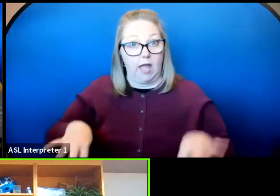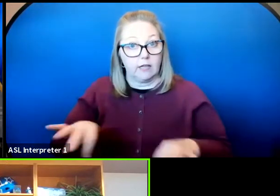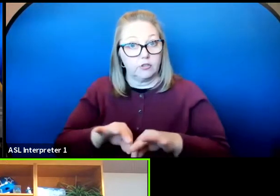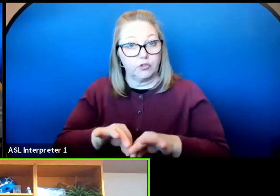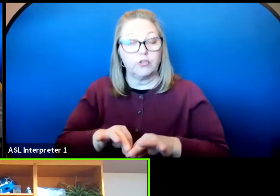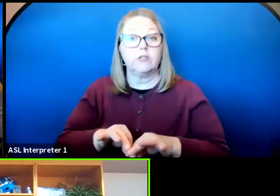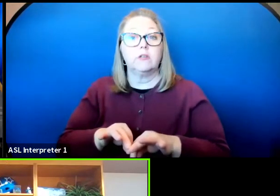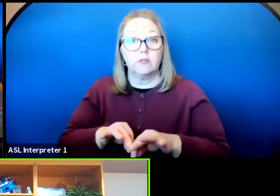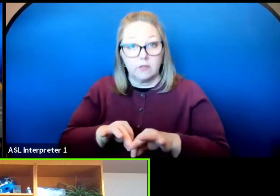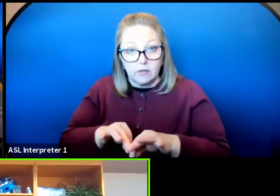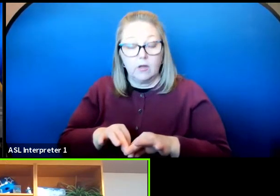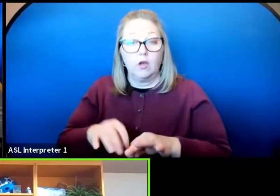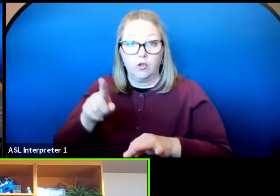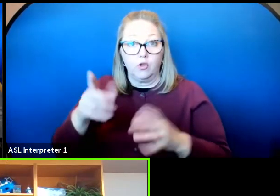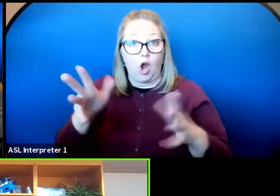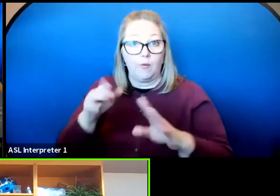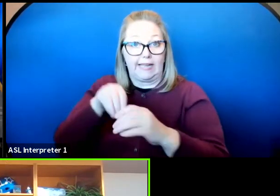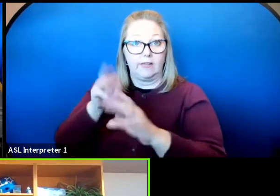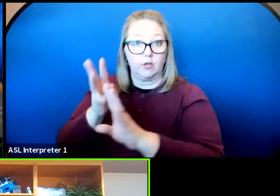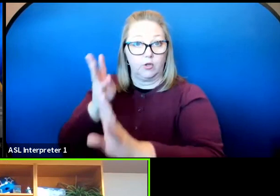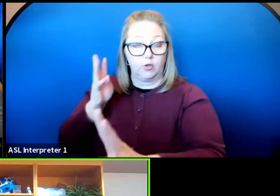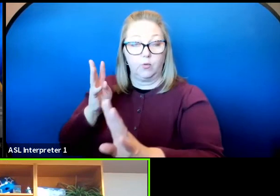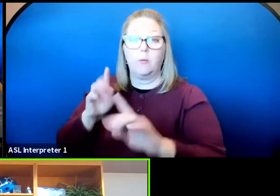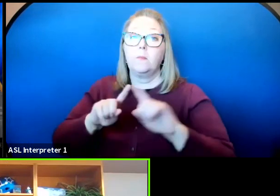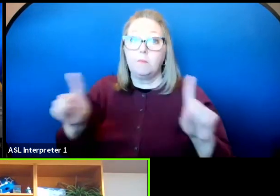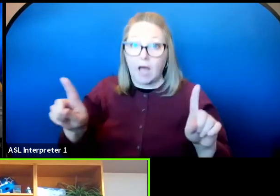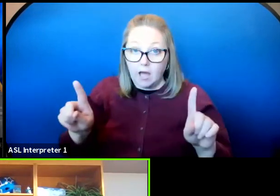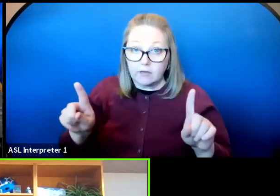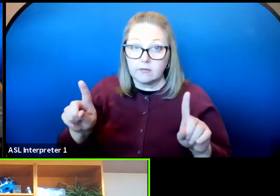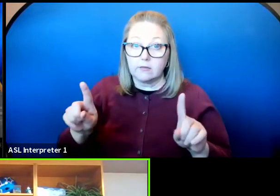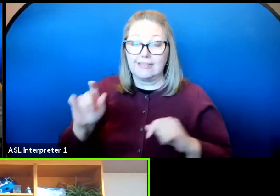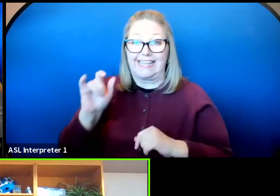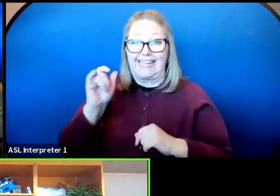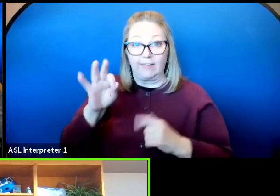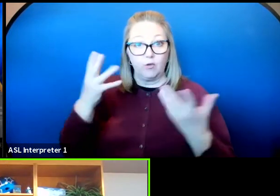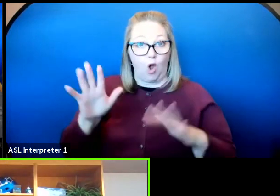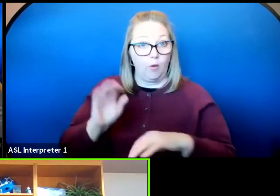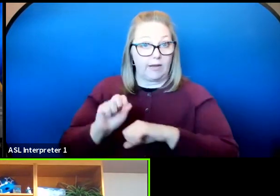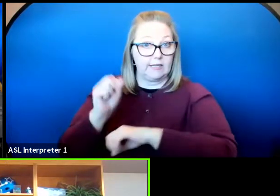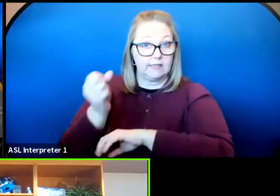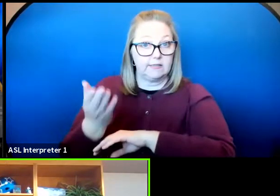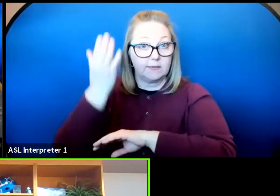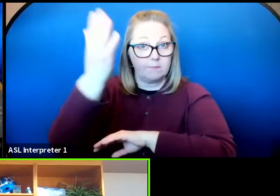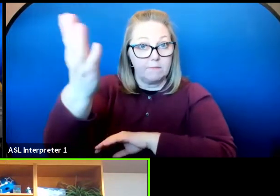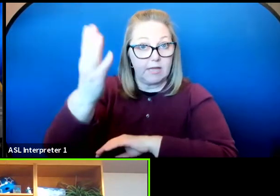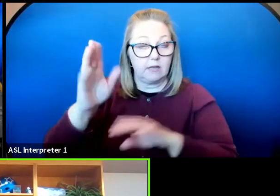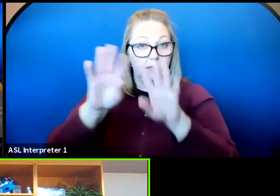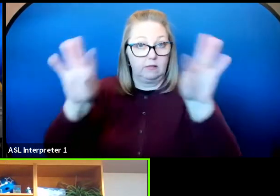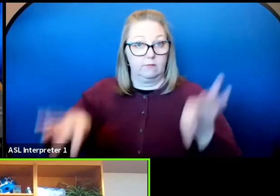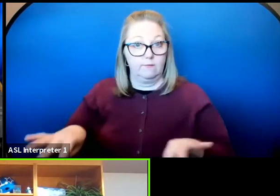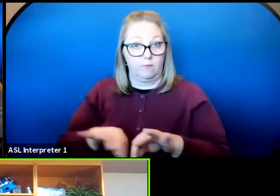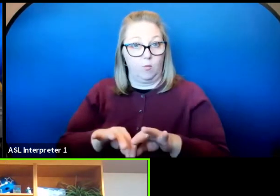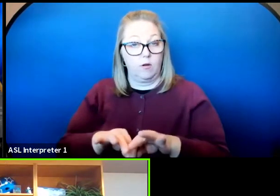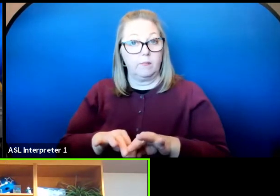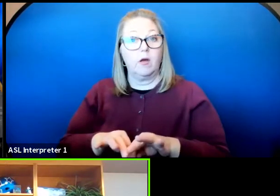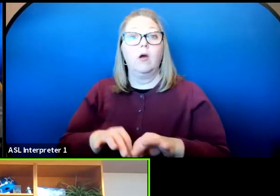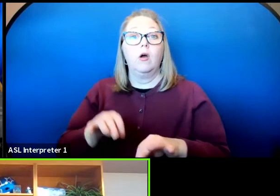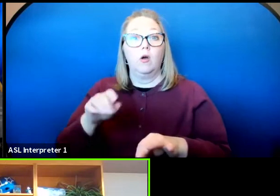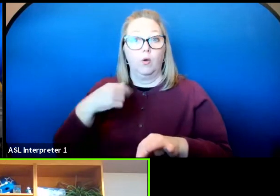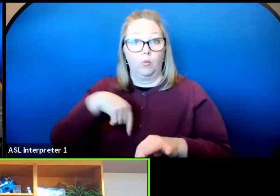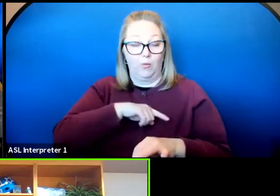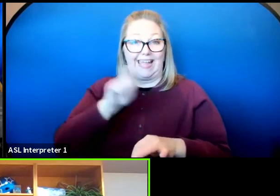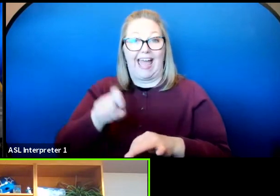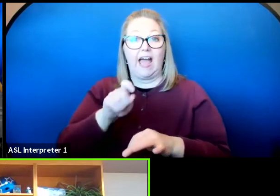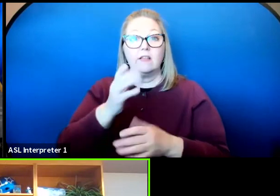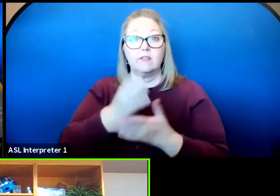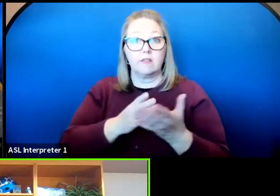new requirements. Two key pieces though that I would focus on is we had to update our portal with all the new federal